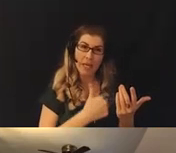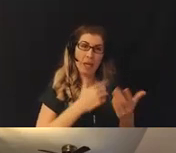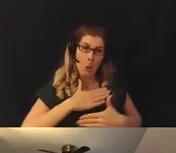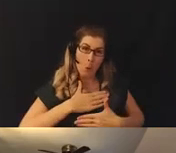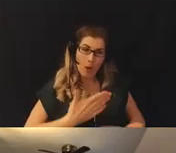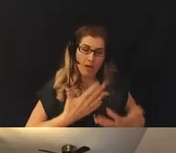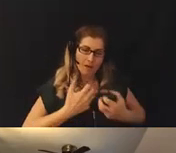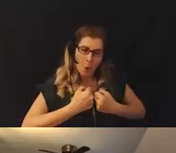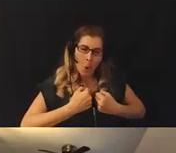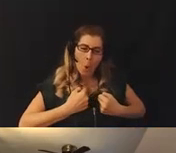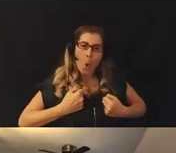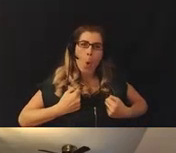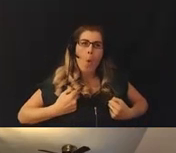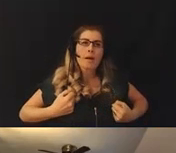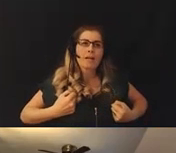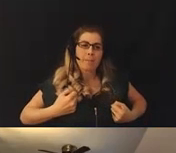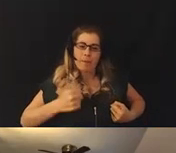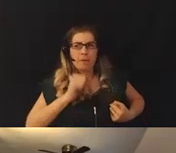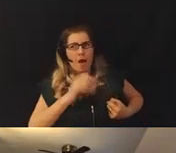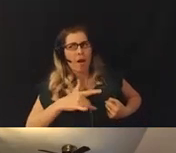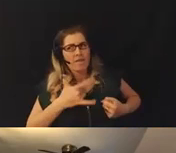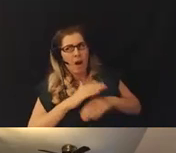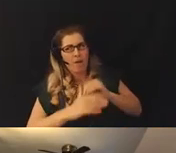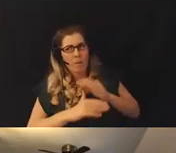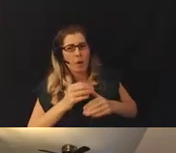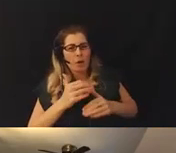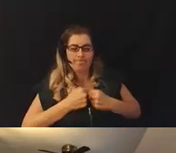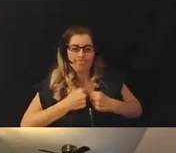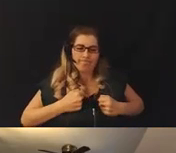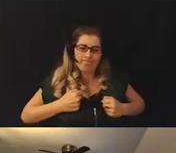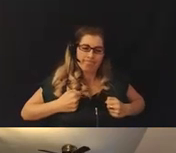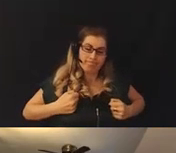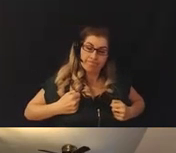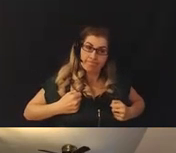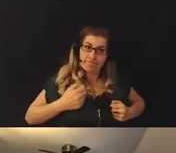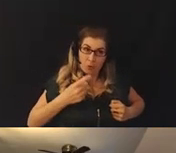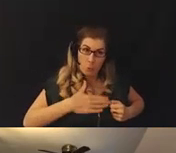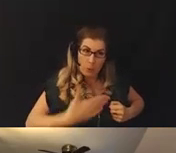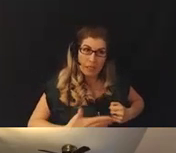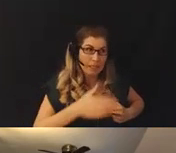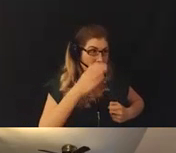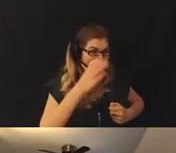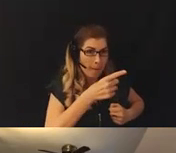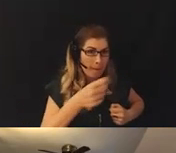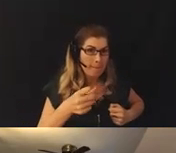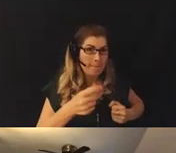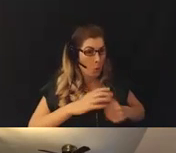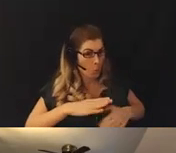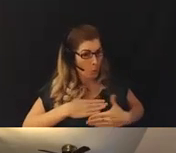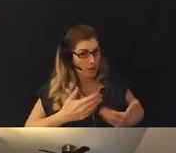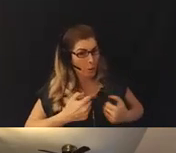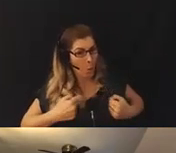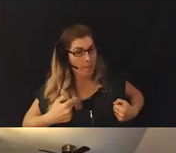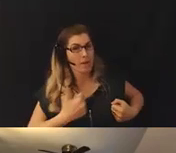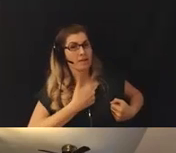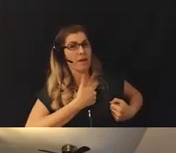willing to sit with them in that discomfort, as messy as it may get, or not? That being said, there are plenty of students who are not ready